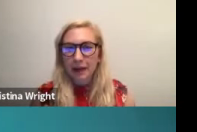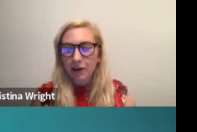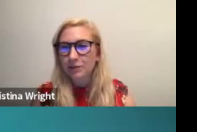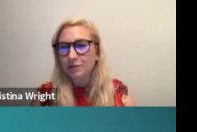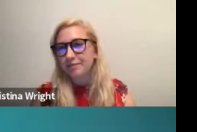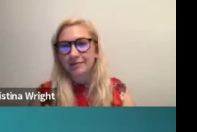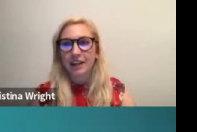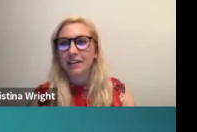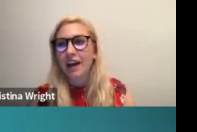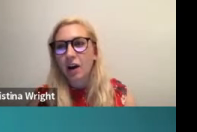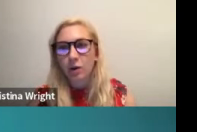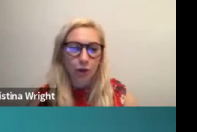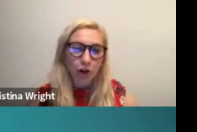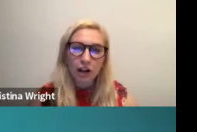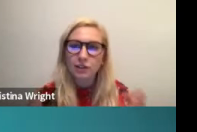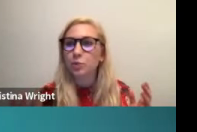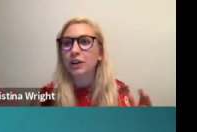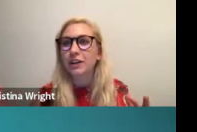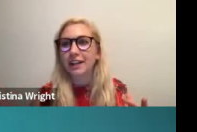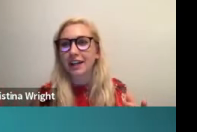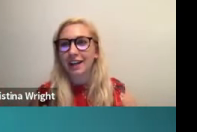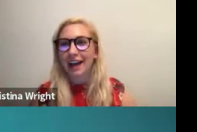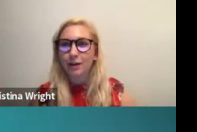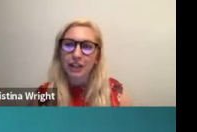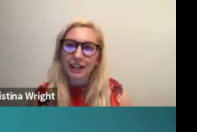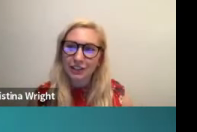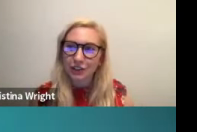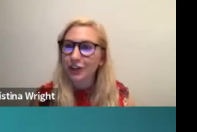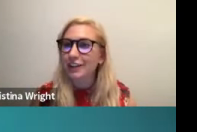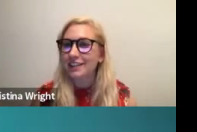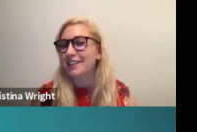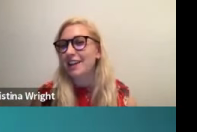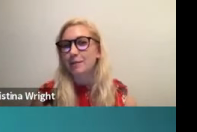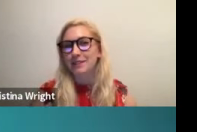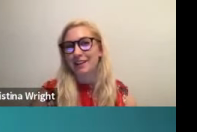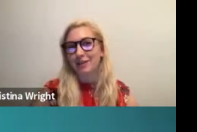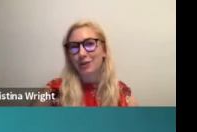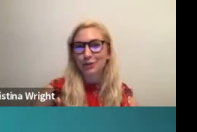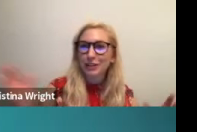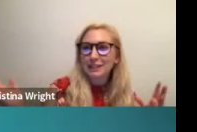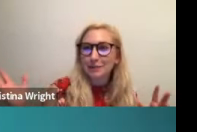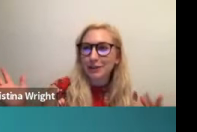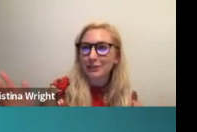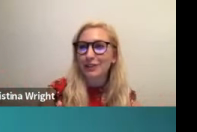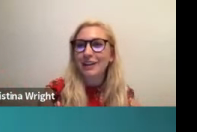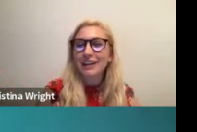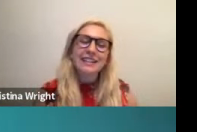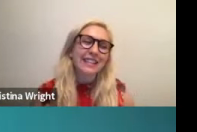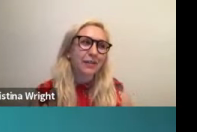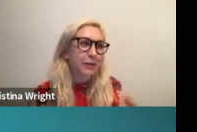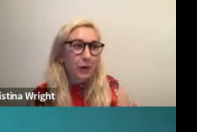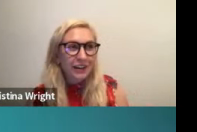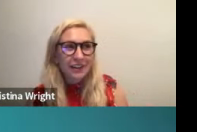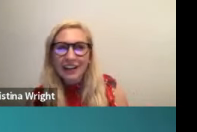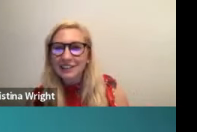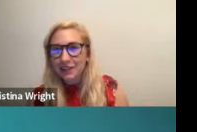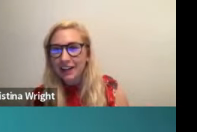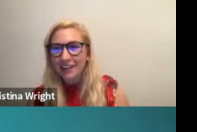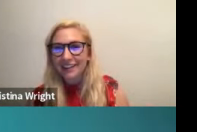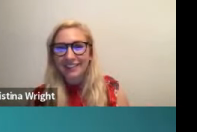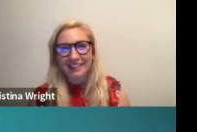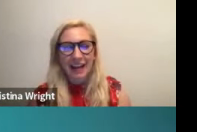people about kind of how neurons work and how changes occur at the synapse and how neurotransmitters are sent from one